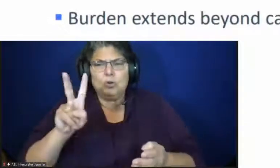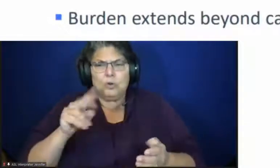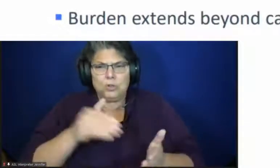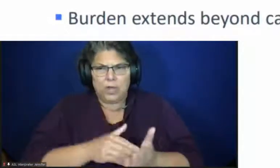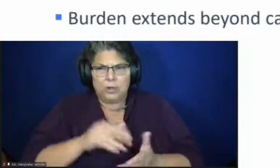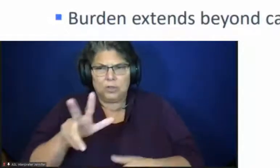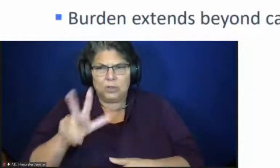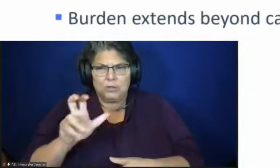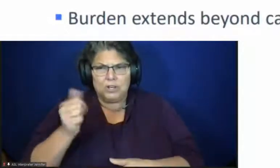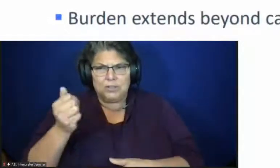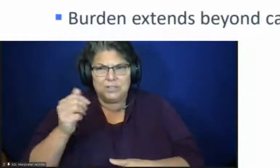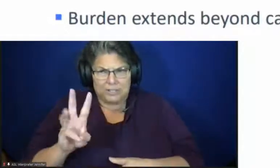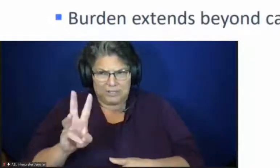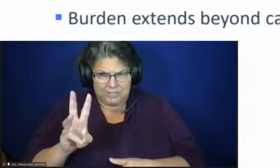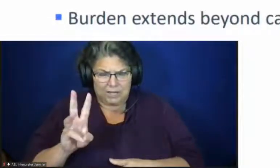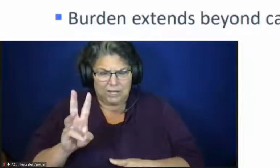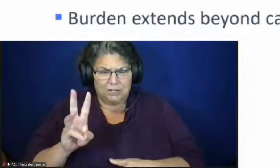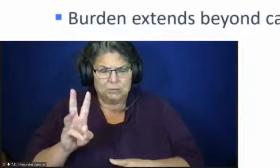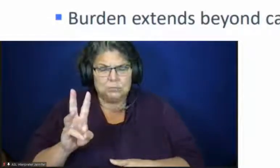2,316 have had the